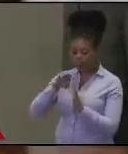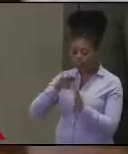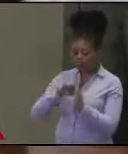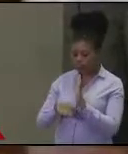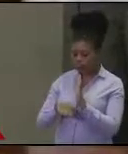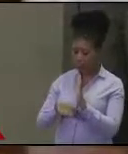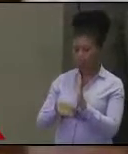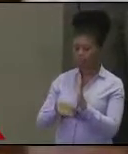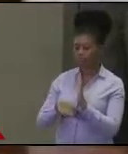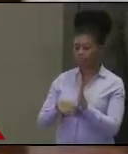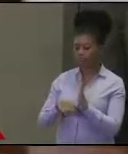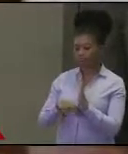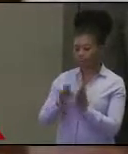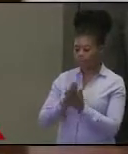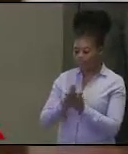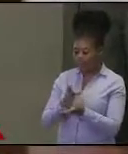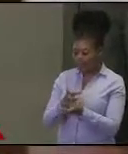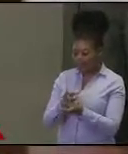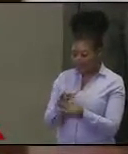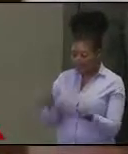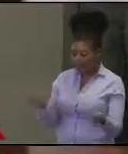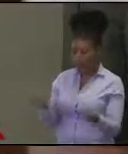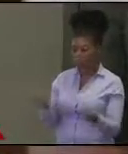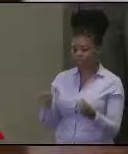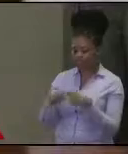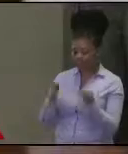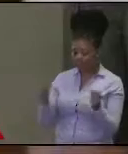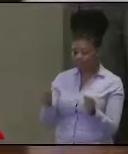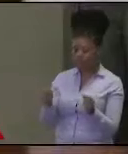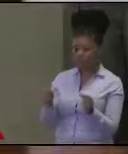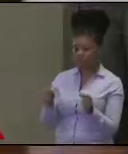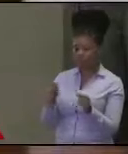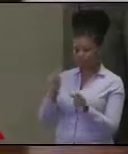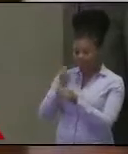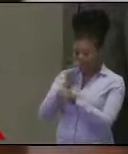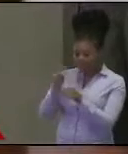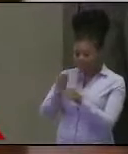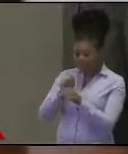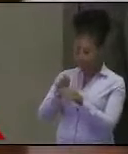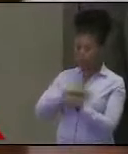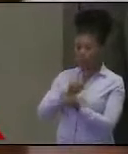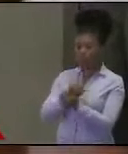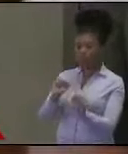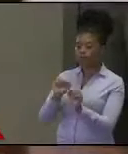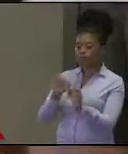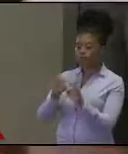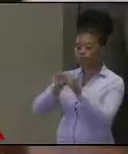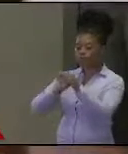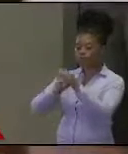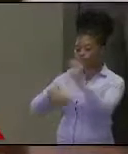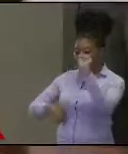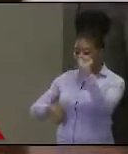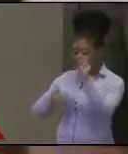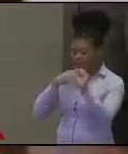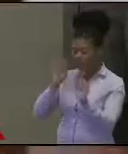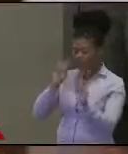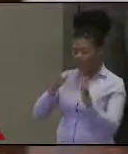and ultimately end informal settlement, because the Freedom Charter said we must abolish